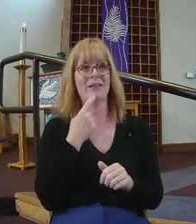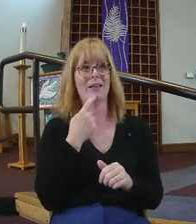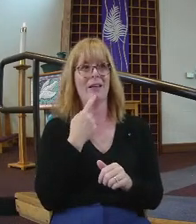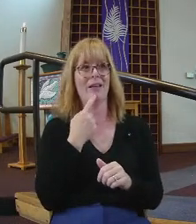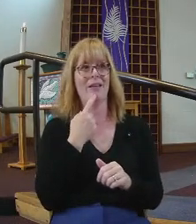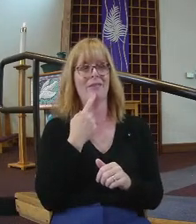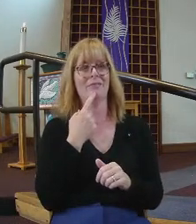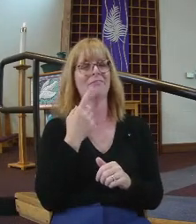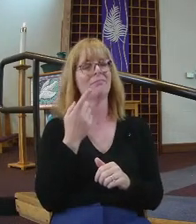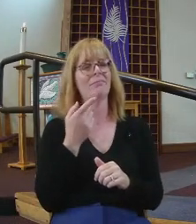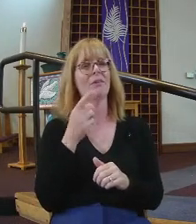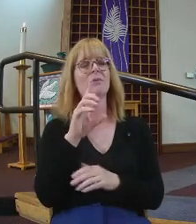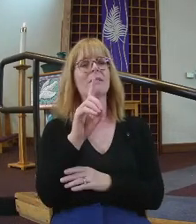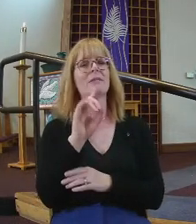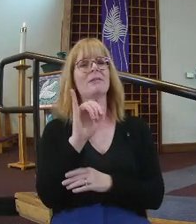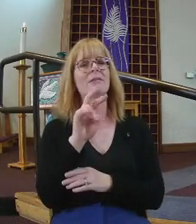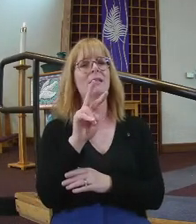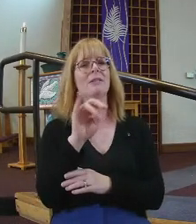soaked in the divine.